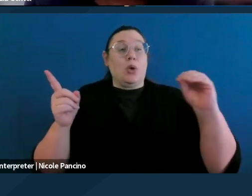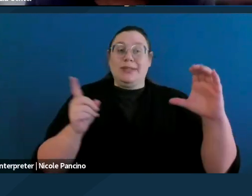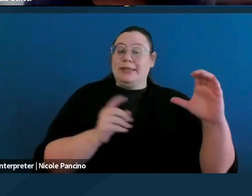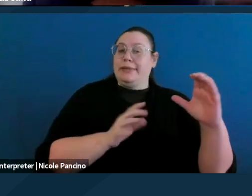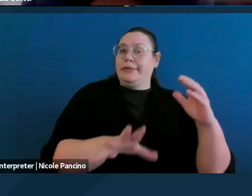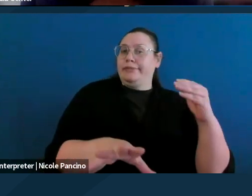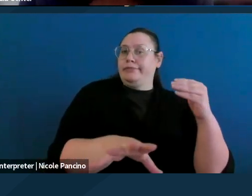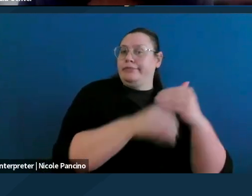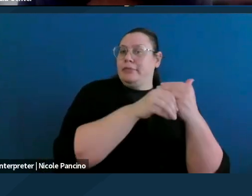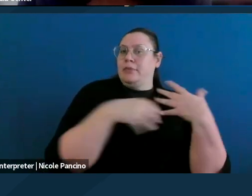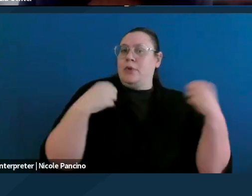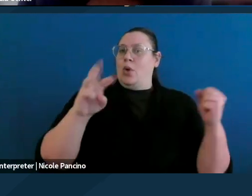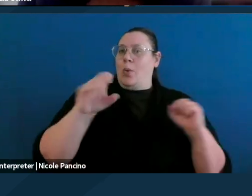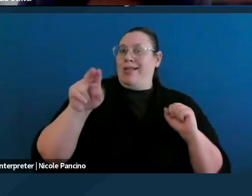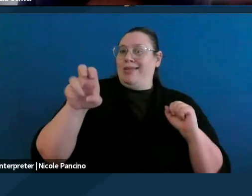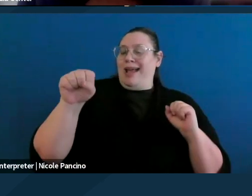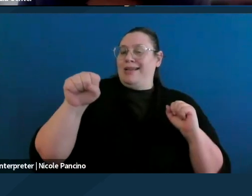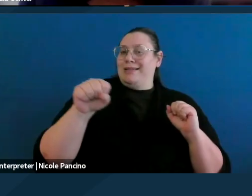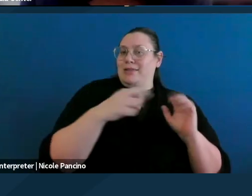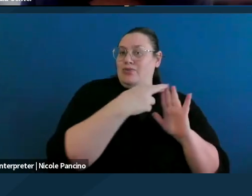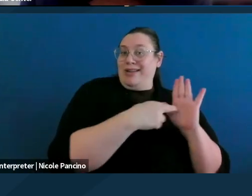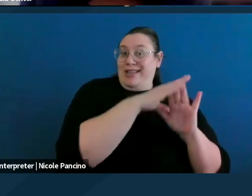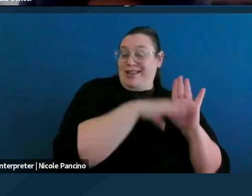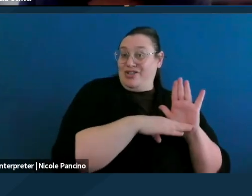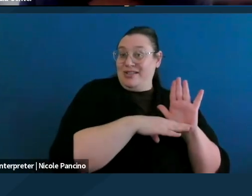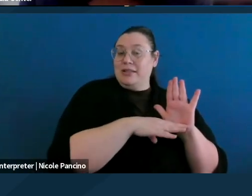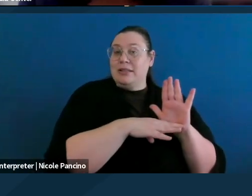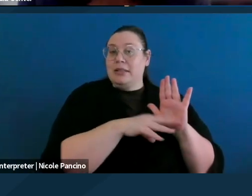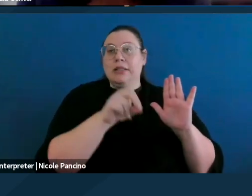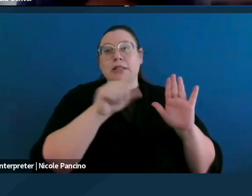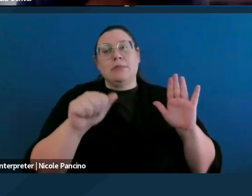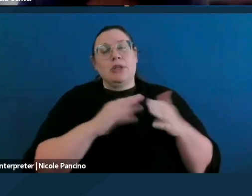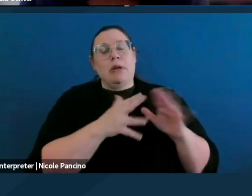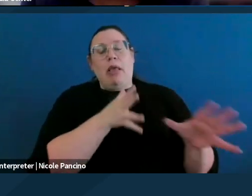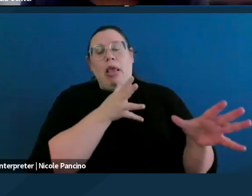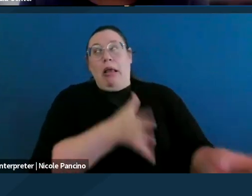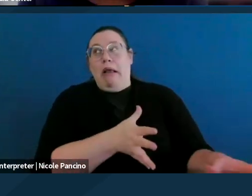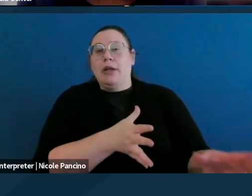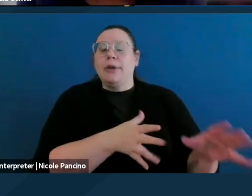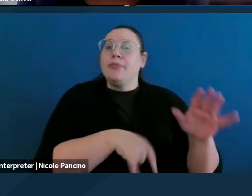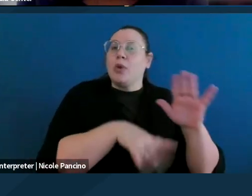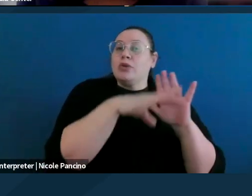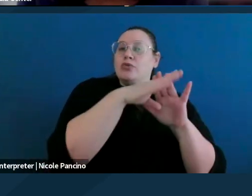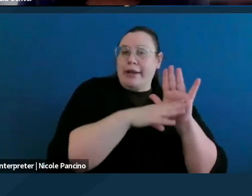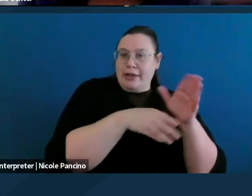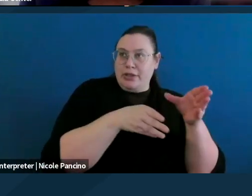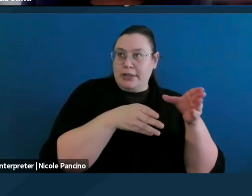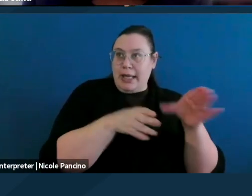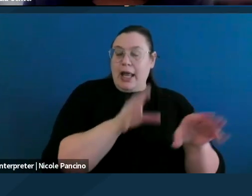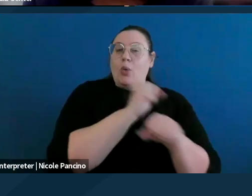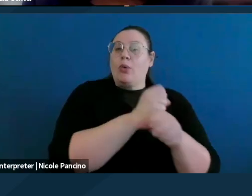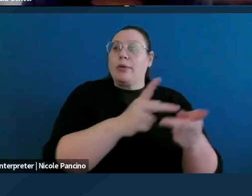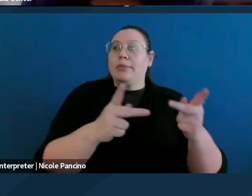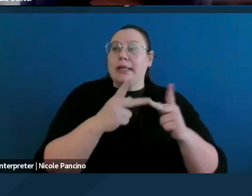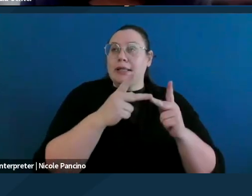wellness regulations that the disability community hated. These were regulations that allowed